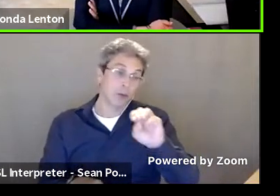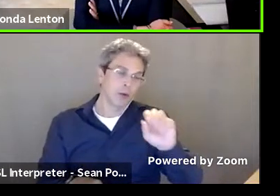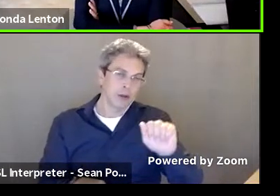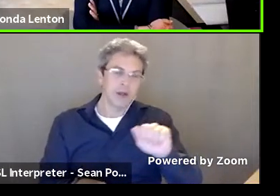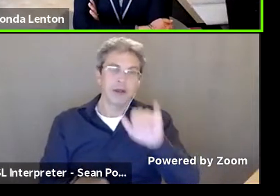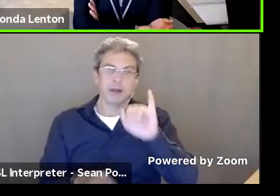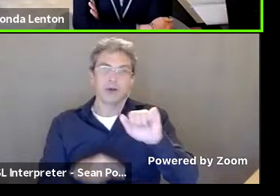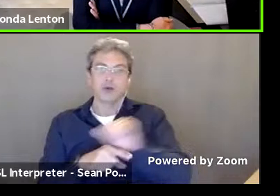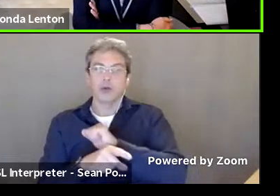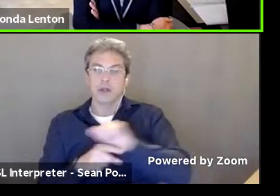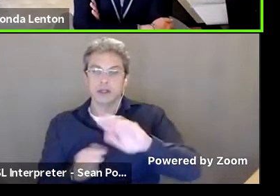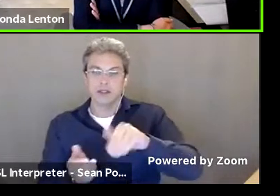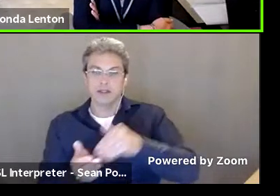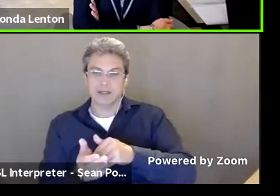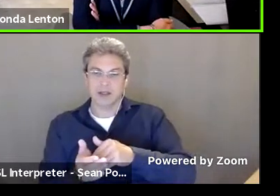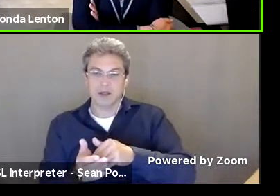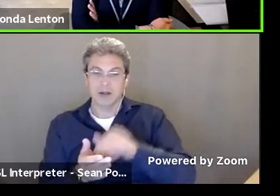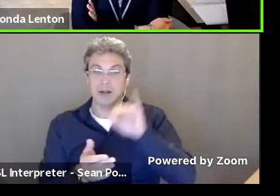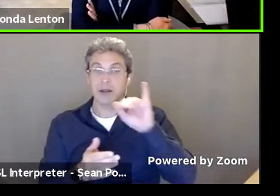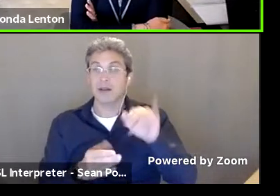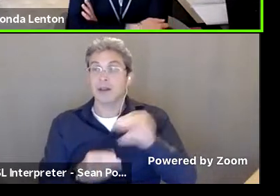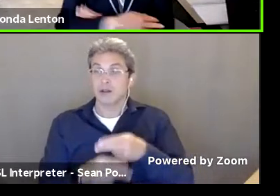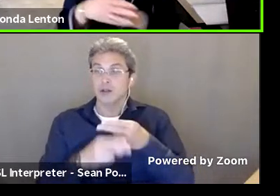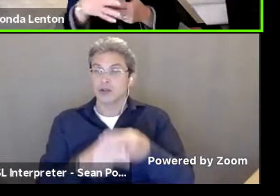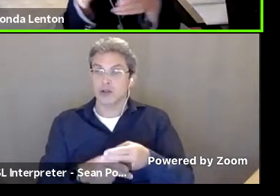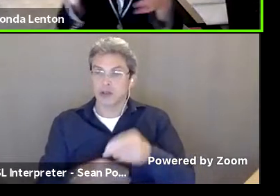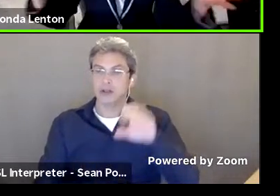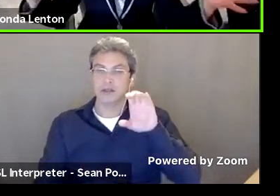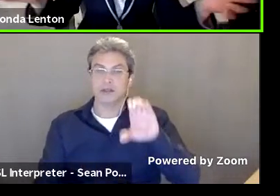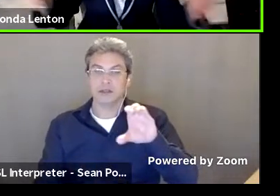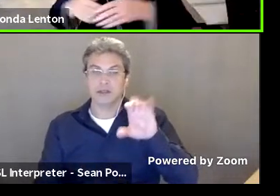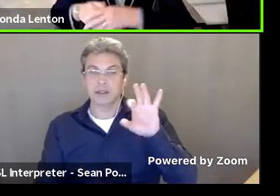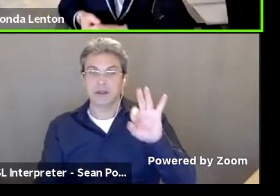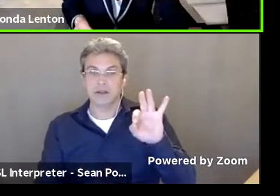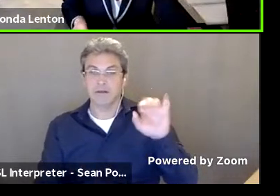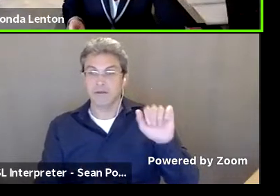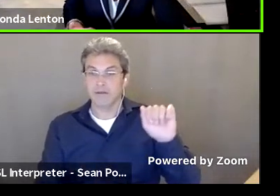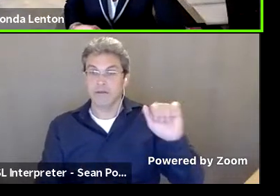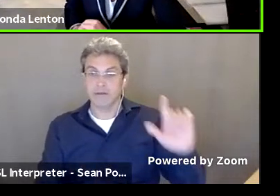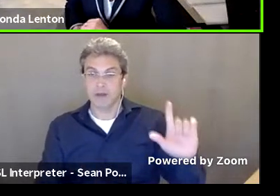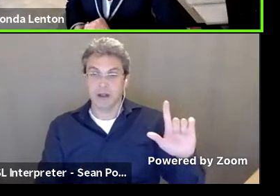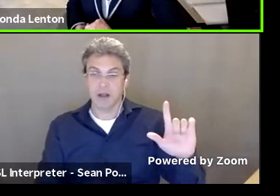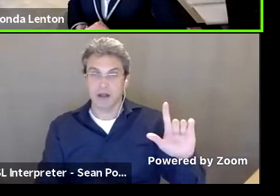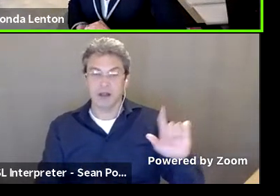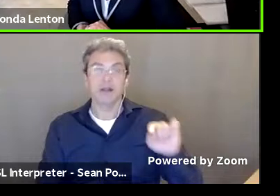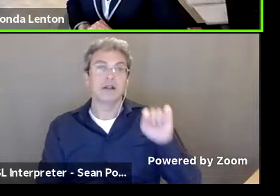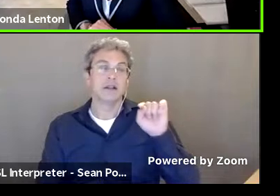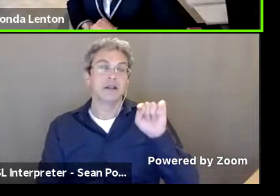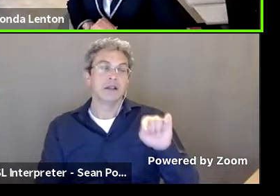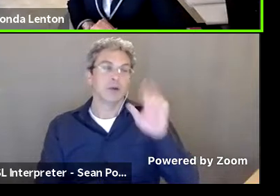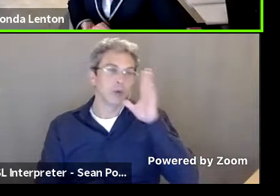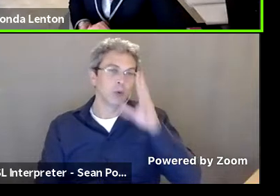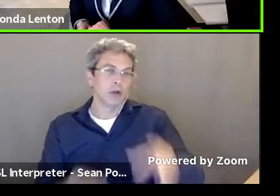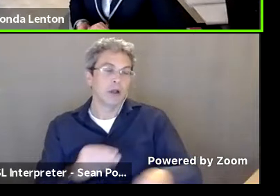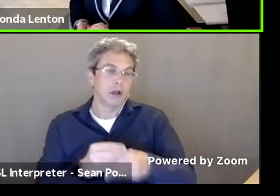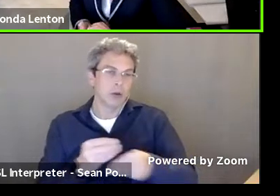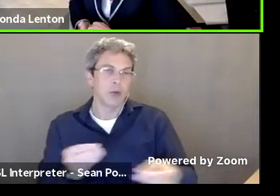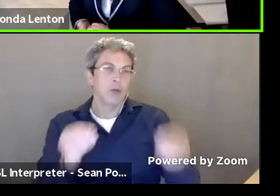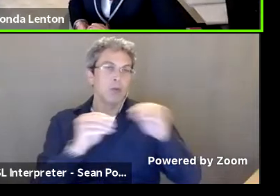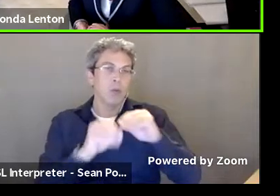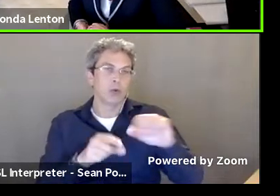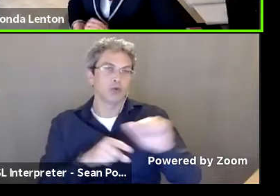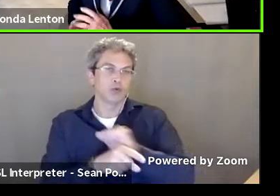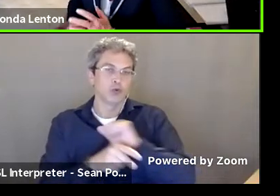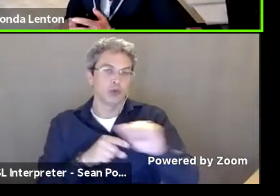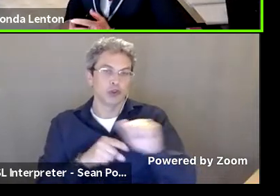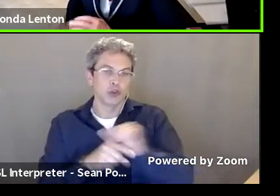called a CFEL, which will include training of professionals and additional educational opportunities in